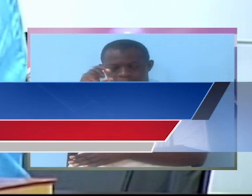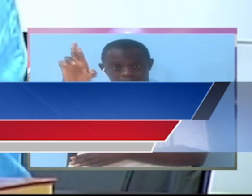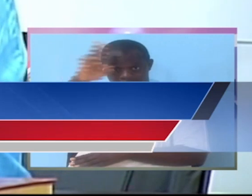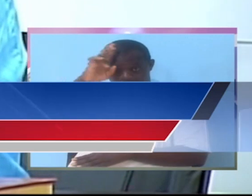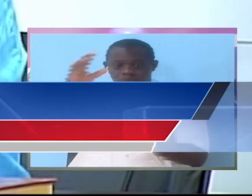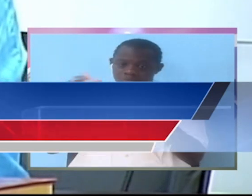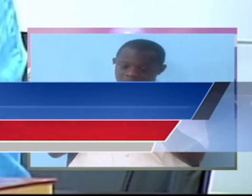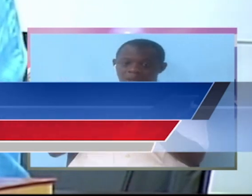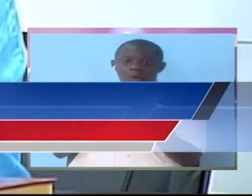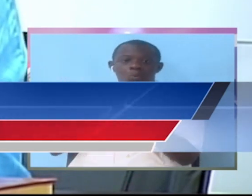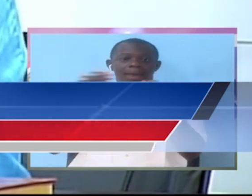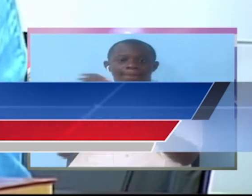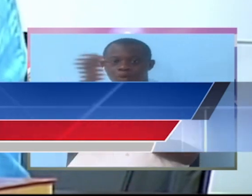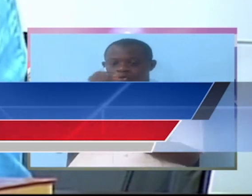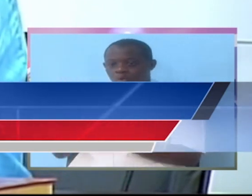rebels